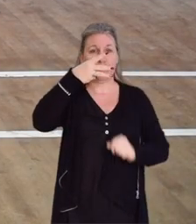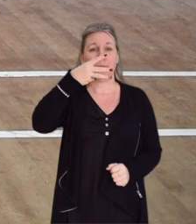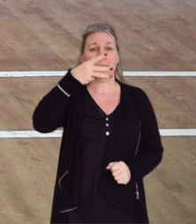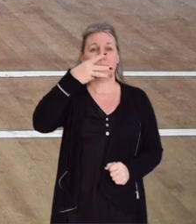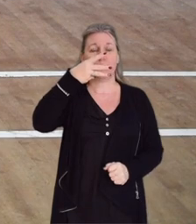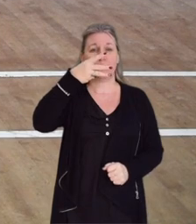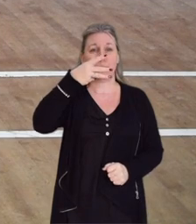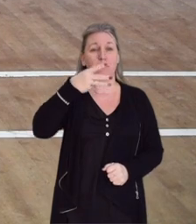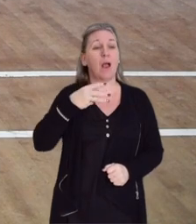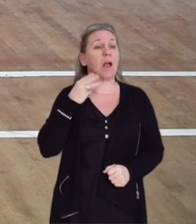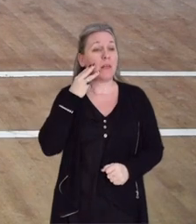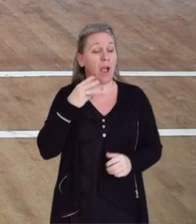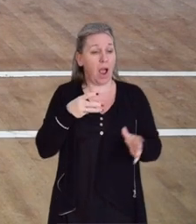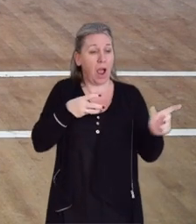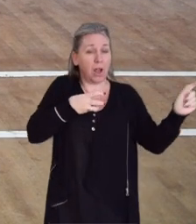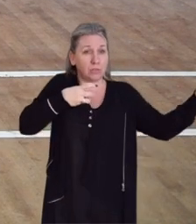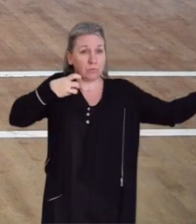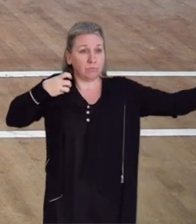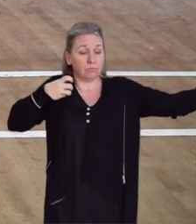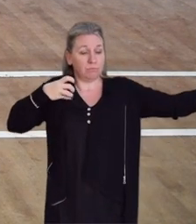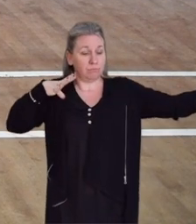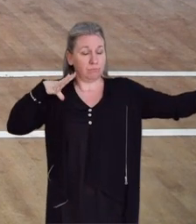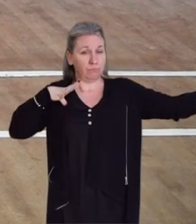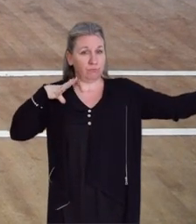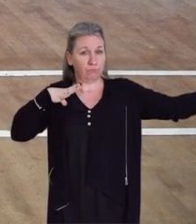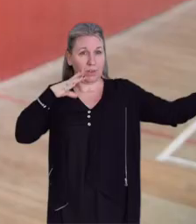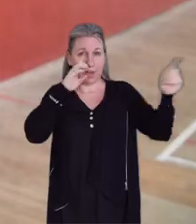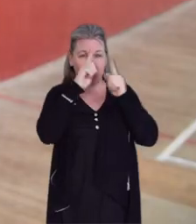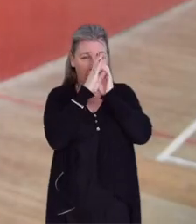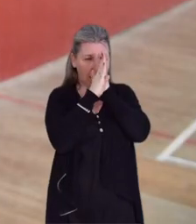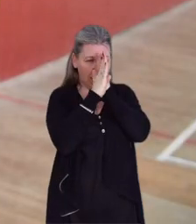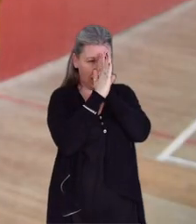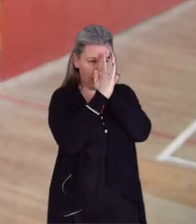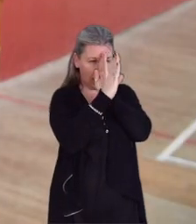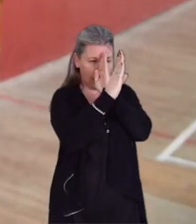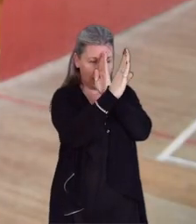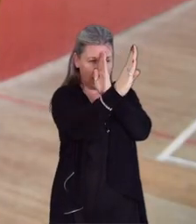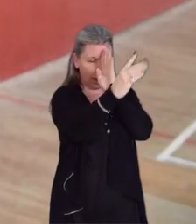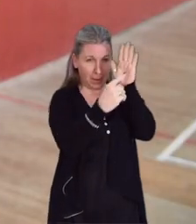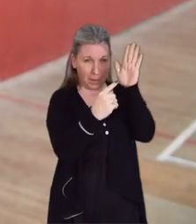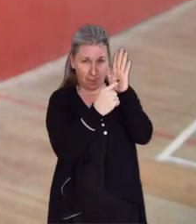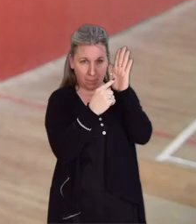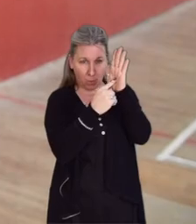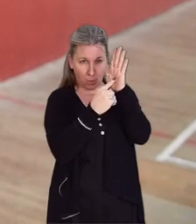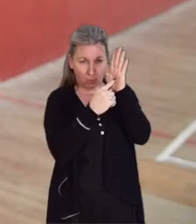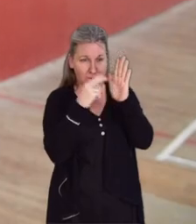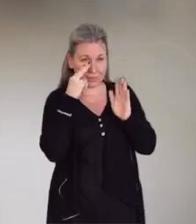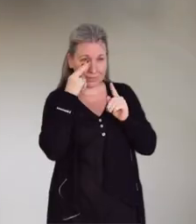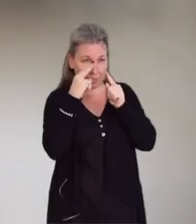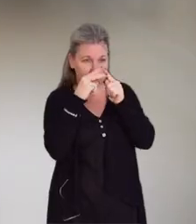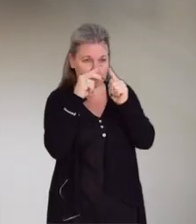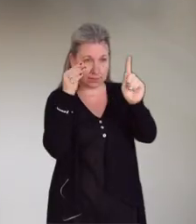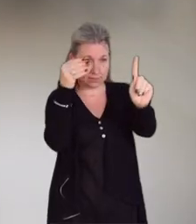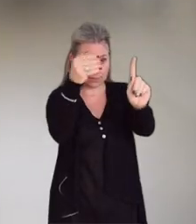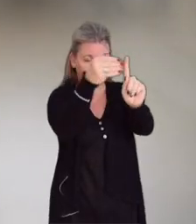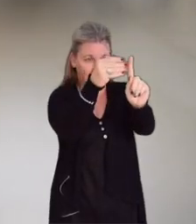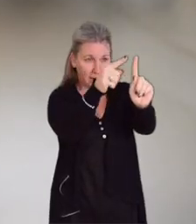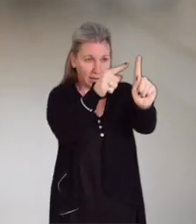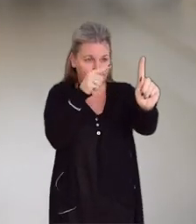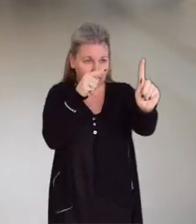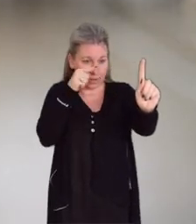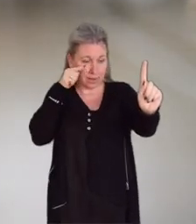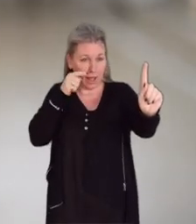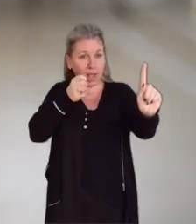below. The archer then positions the bow so that they are lining up the string with the sight and the target.